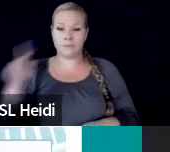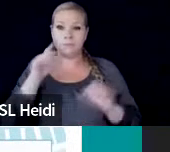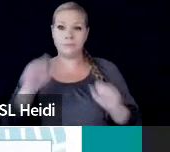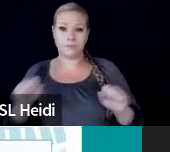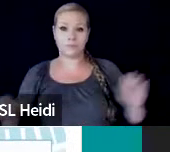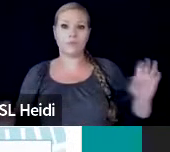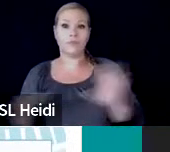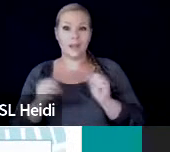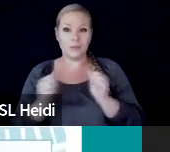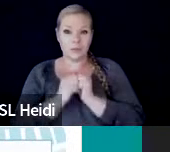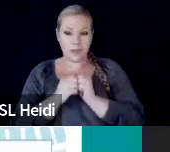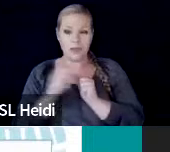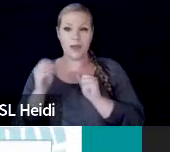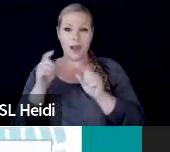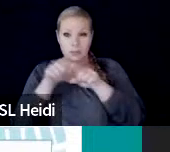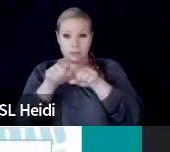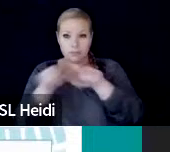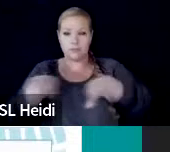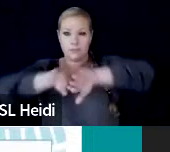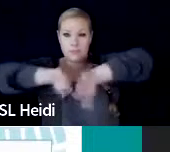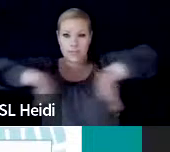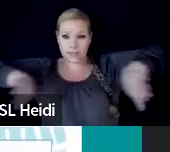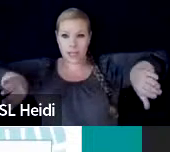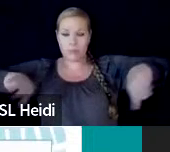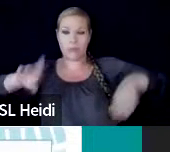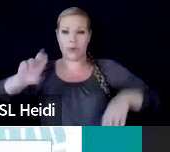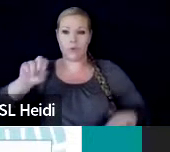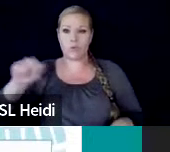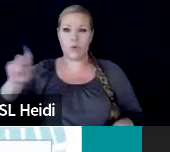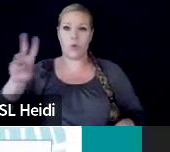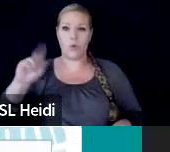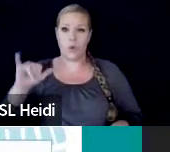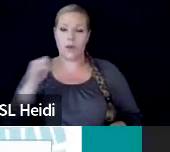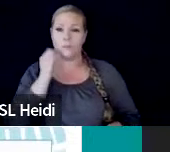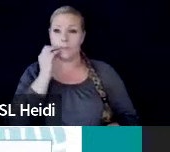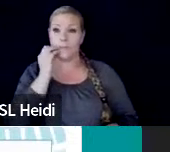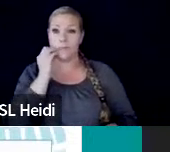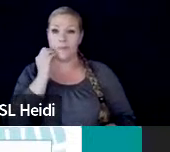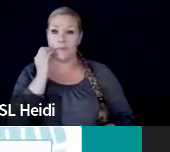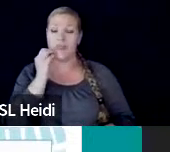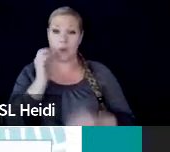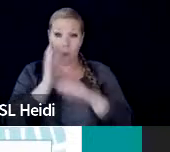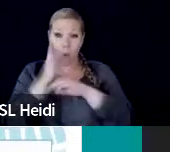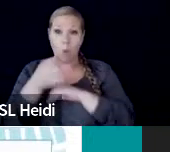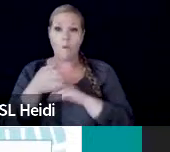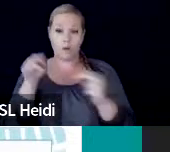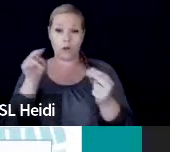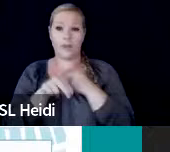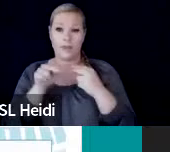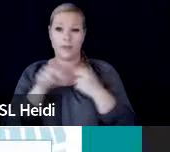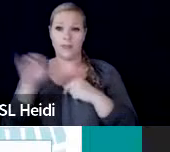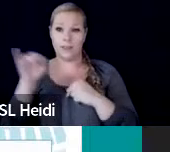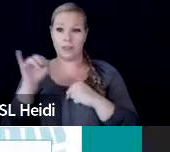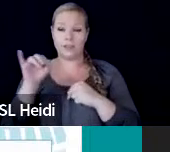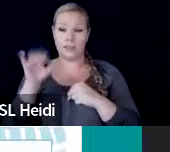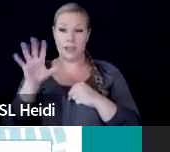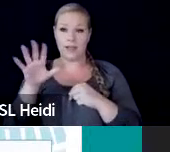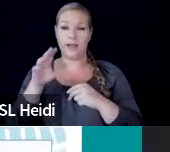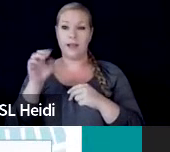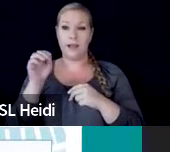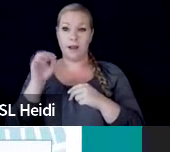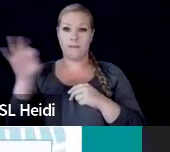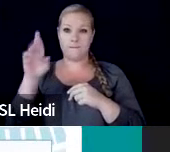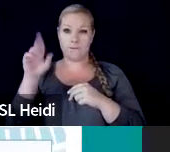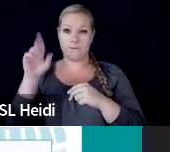separated roadway, crosses over the interstate off ramp and connects